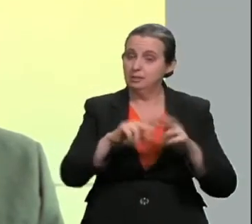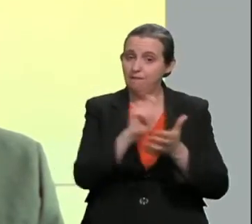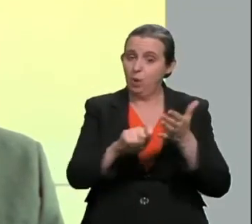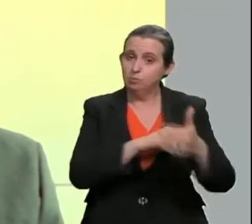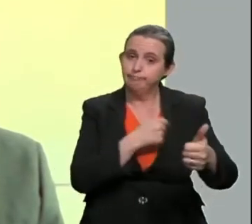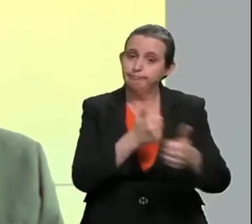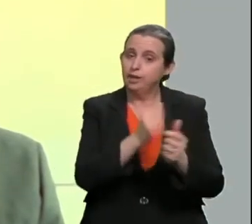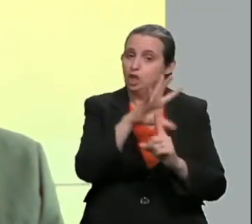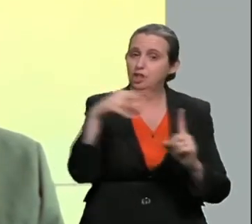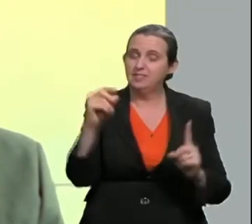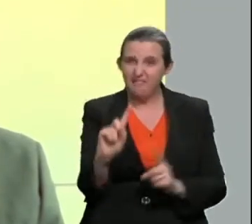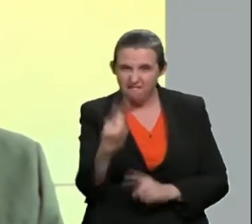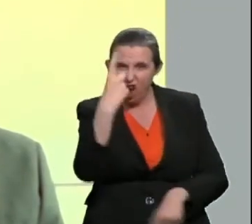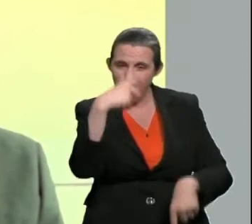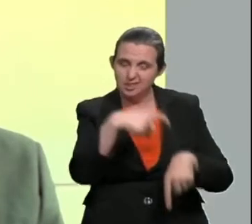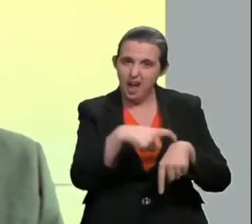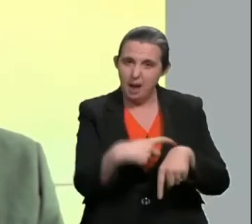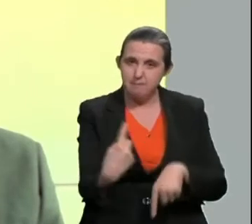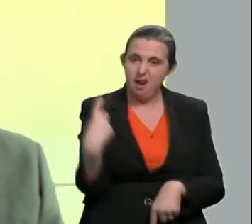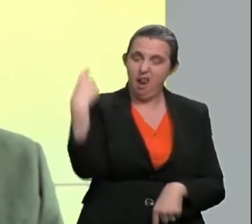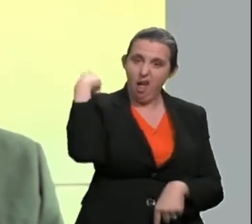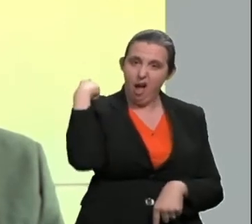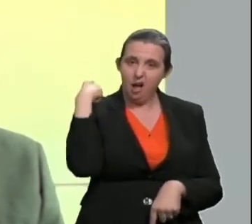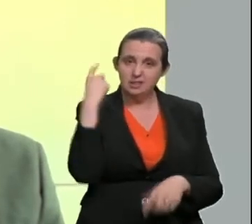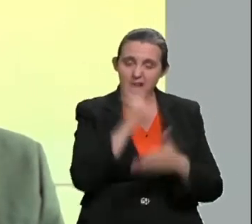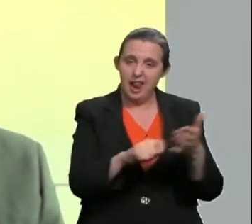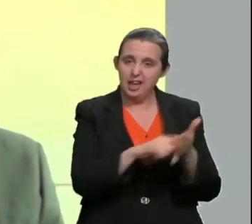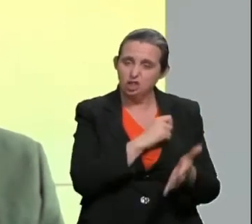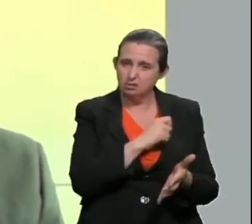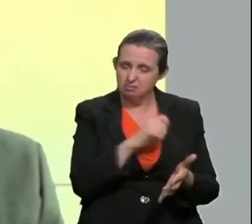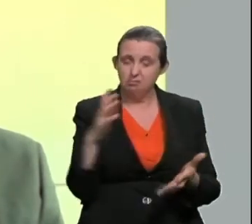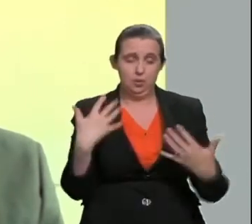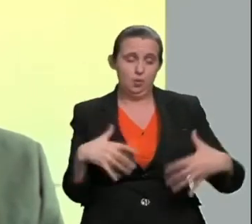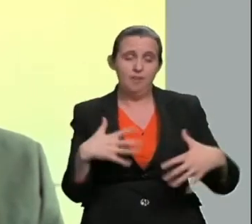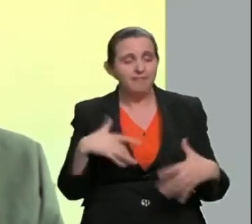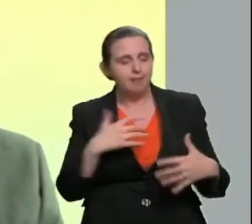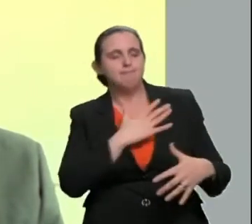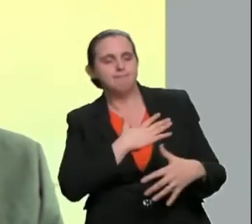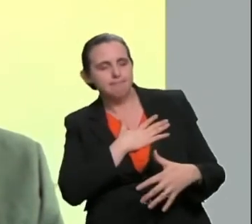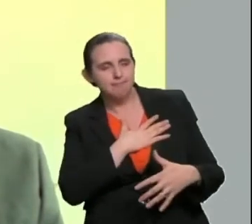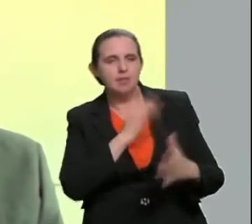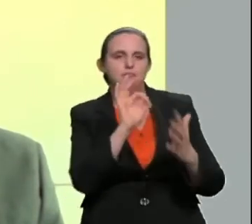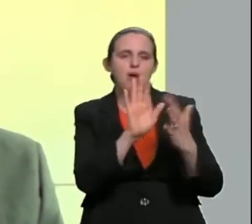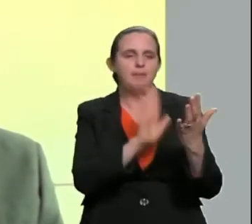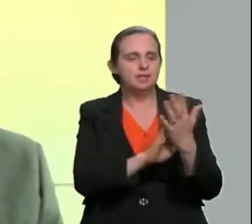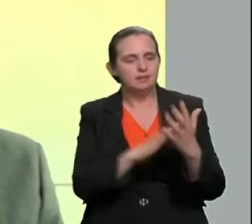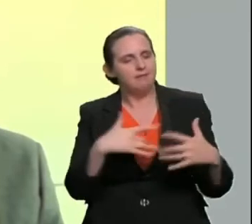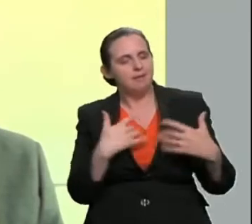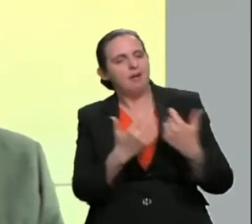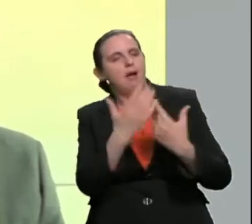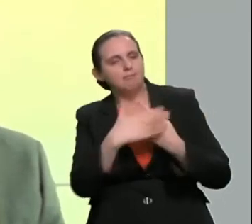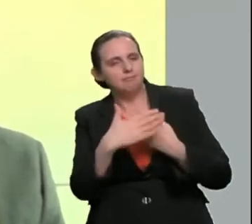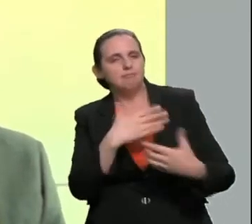and were touched when the Prime Minister acknowledged their votes were lent. Could my right honourable friend, the Prime Minister, please reassure my mum and dad, my